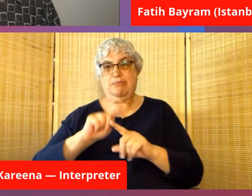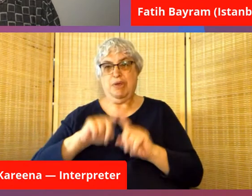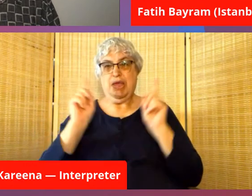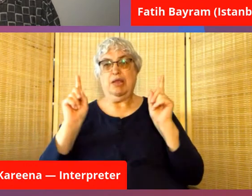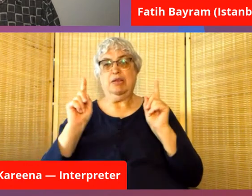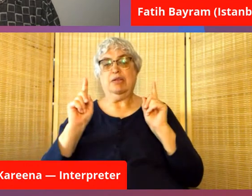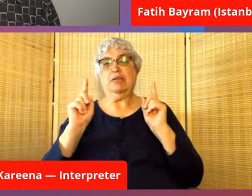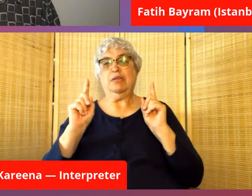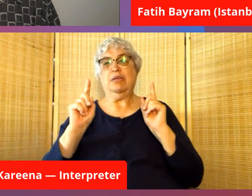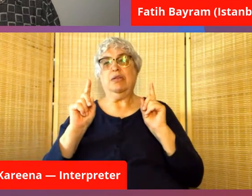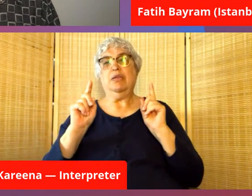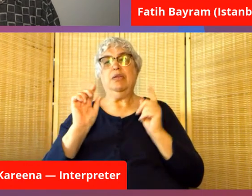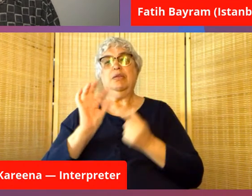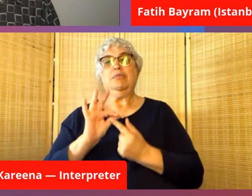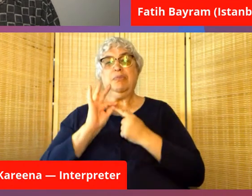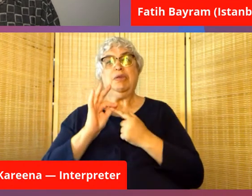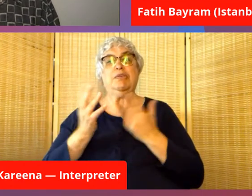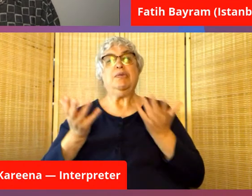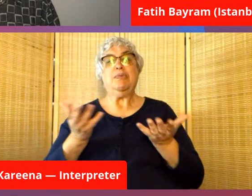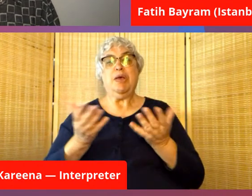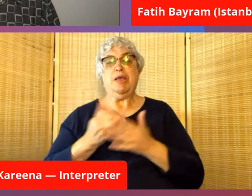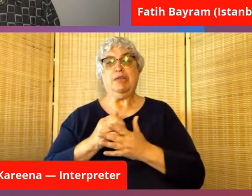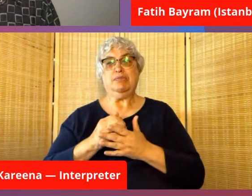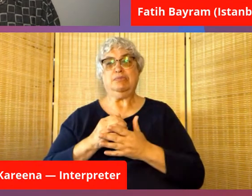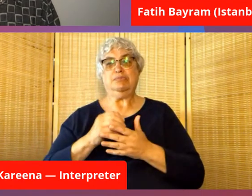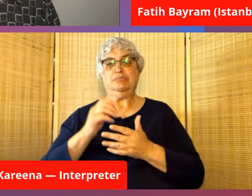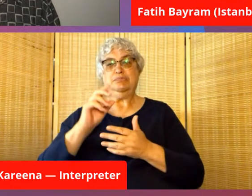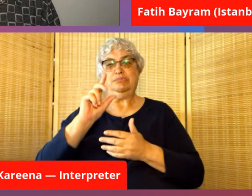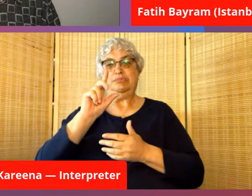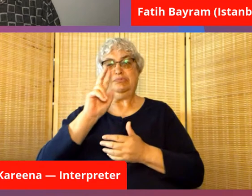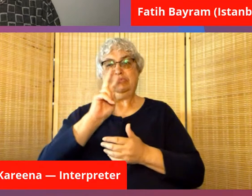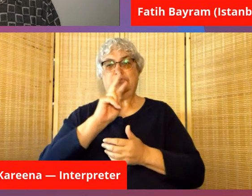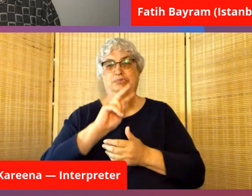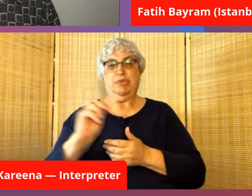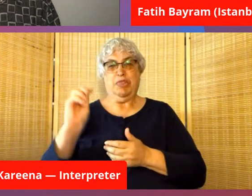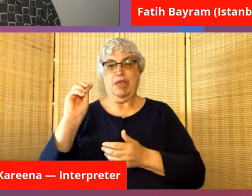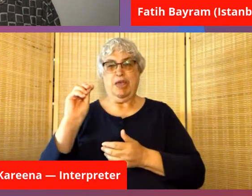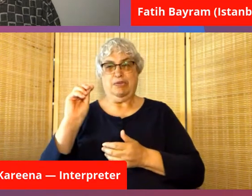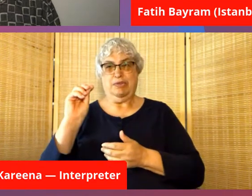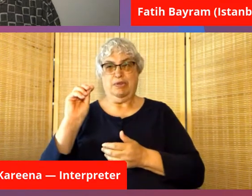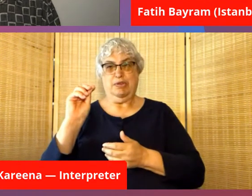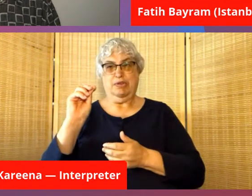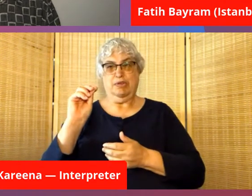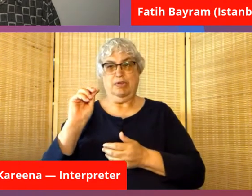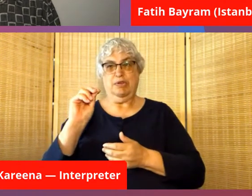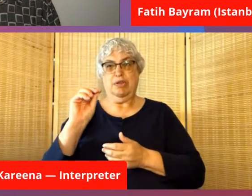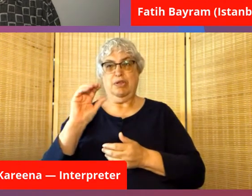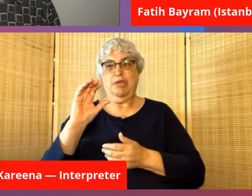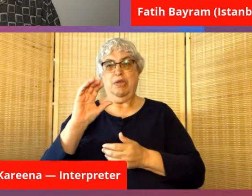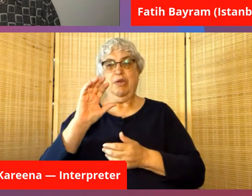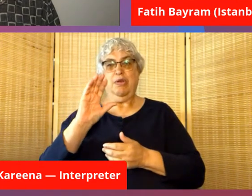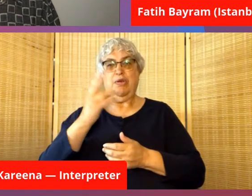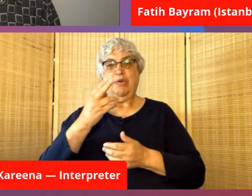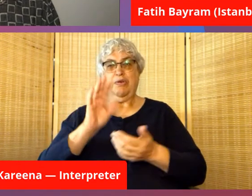are unique in one way. In the beginning of 2000s, they released an album called Chorus of Little Prayers, or they called